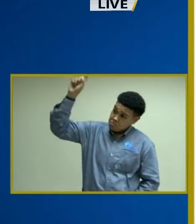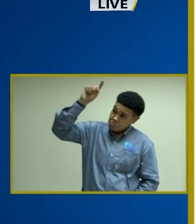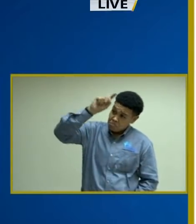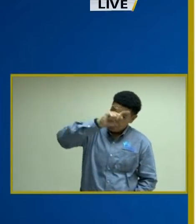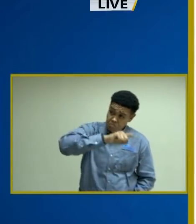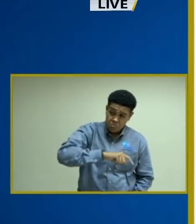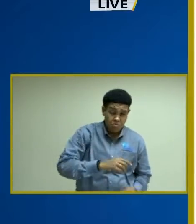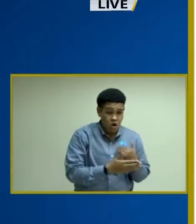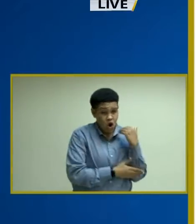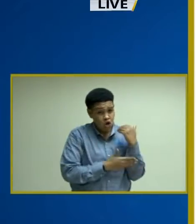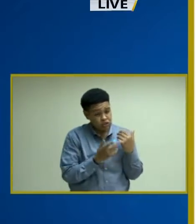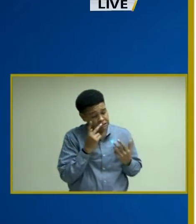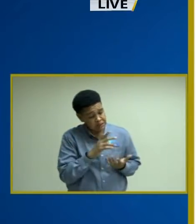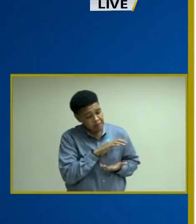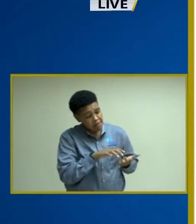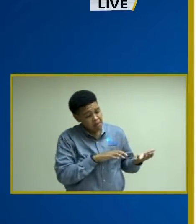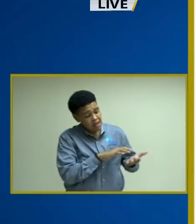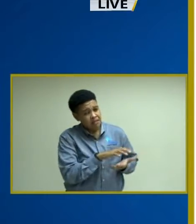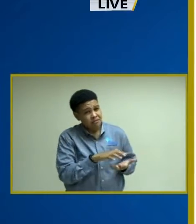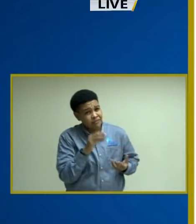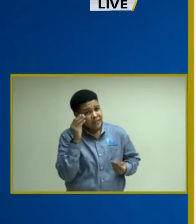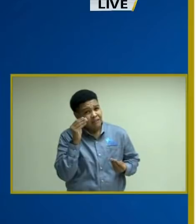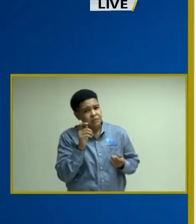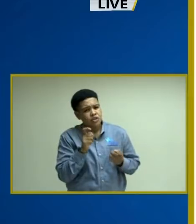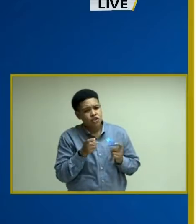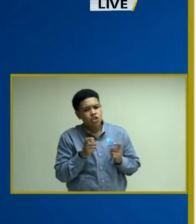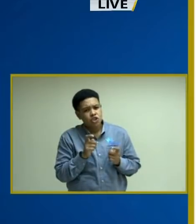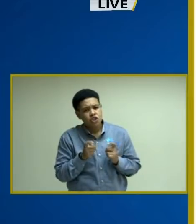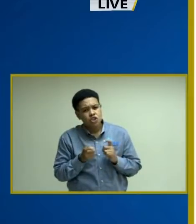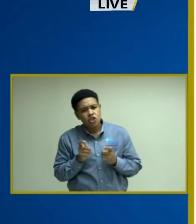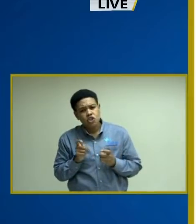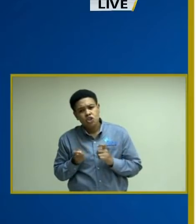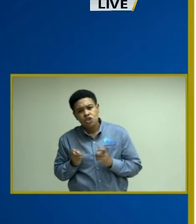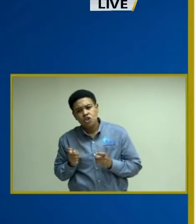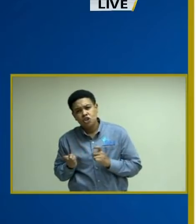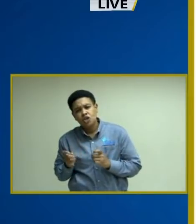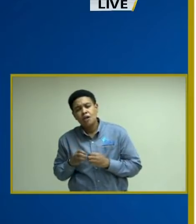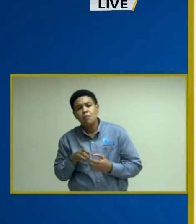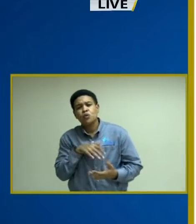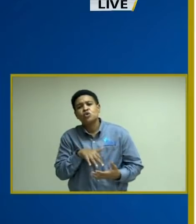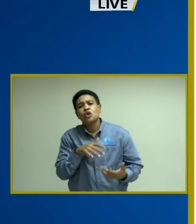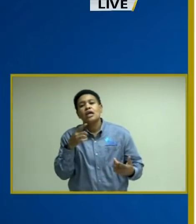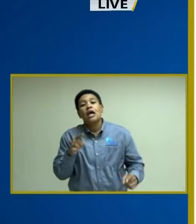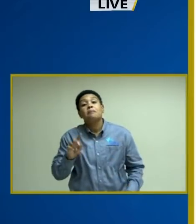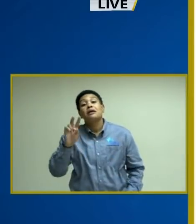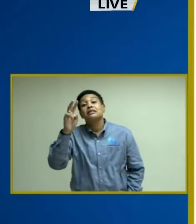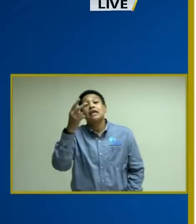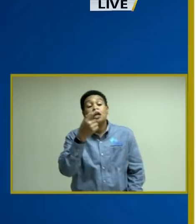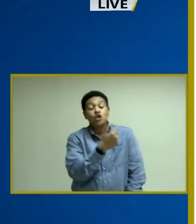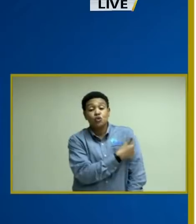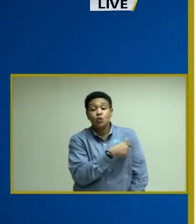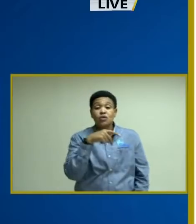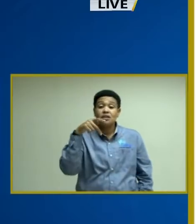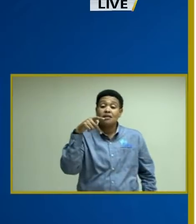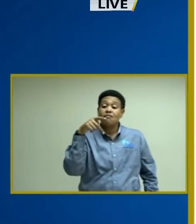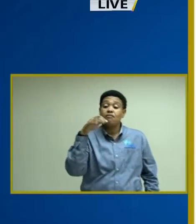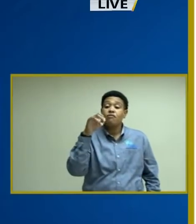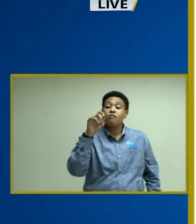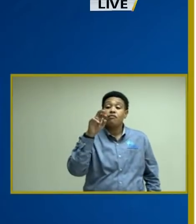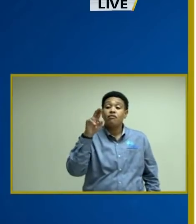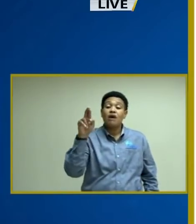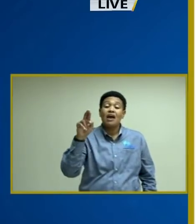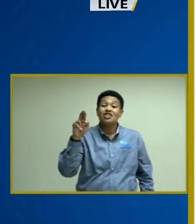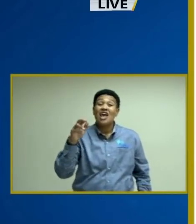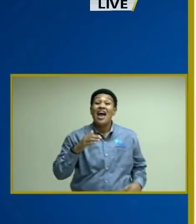the information is changing as more studies are done. A second dose of Pfizer after